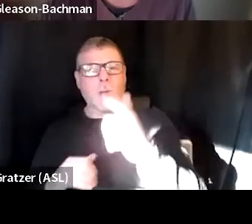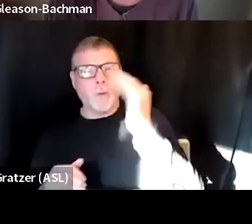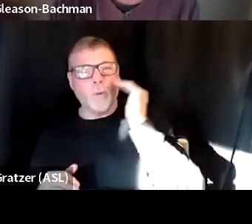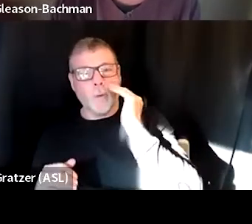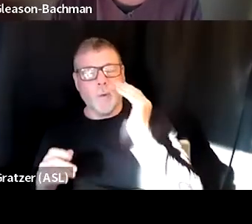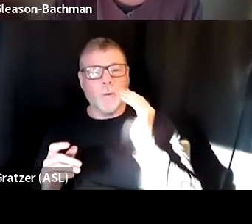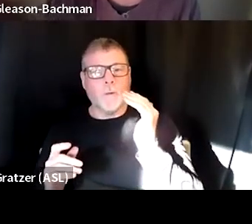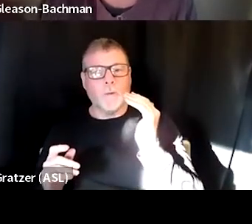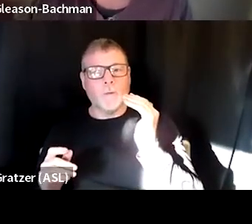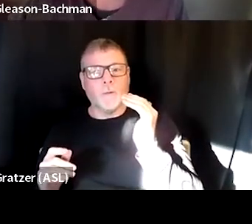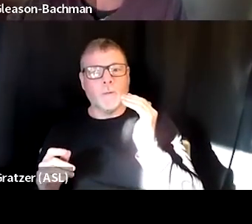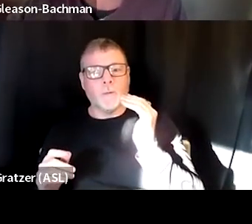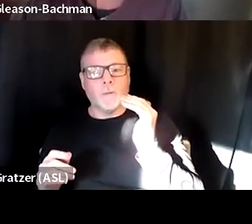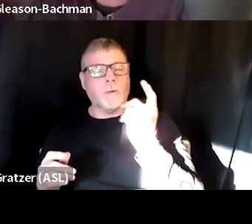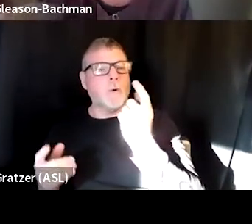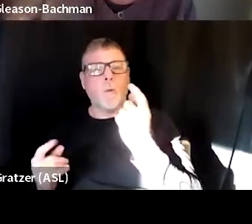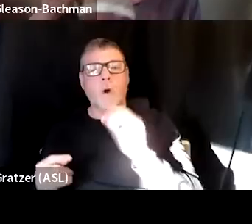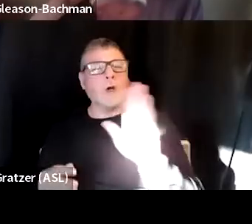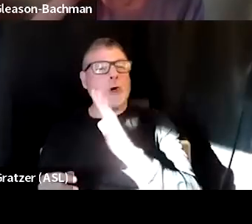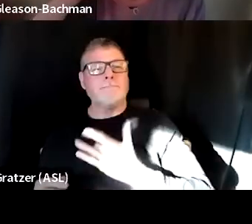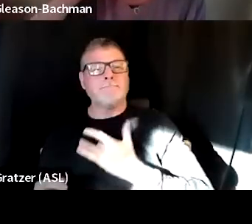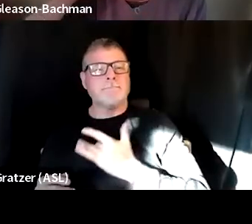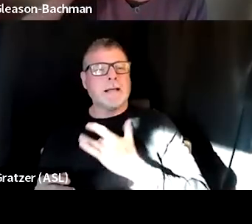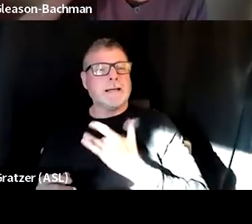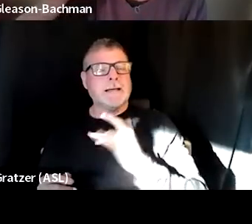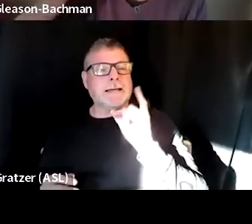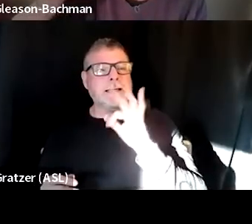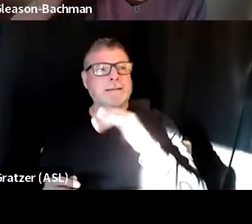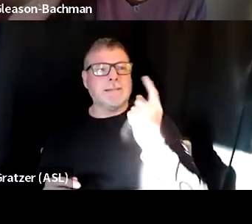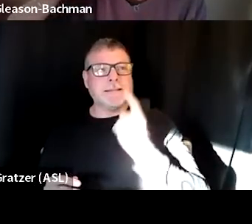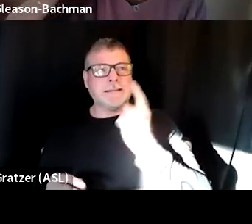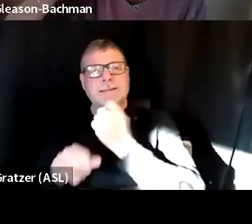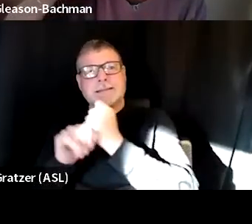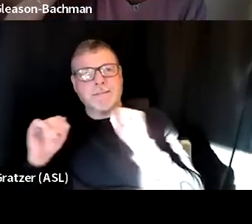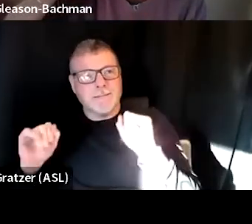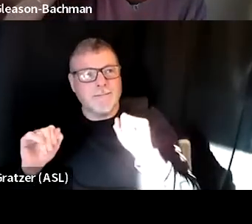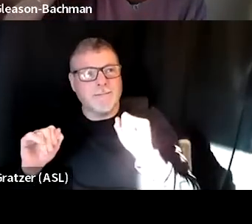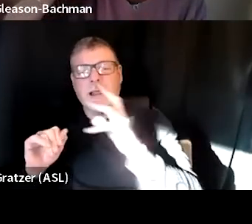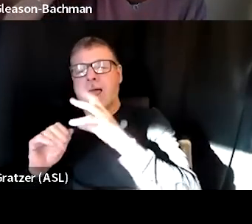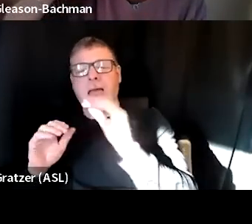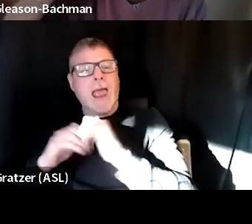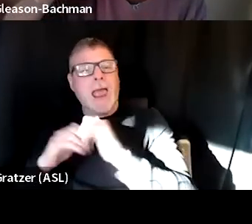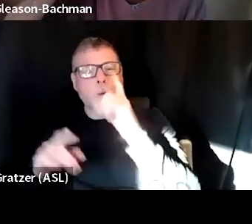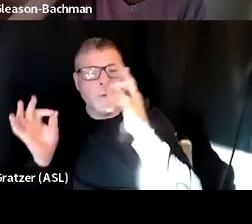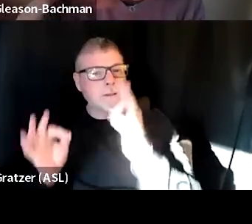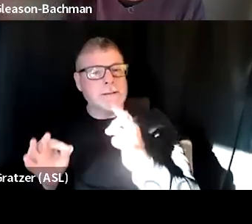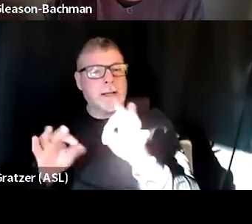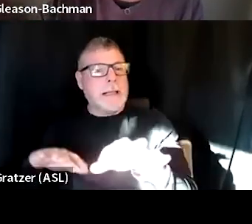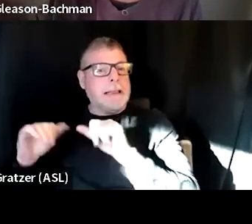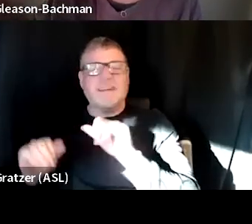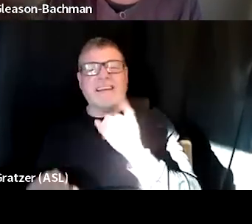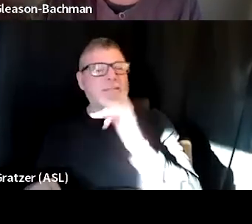are what's your spidey sense for determining if something is safe? And then how do you decide to leave